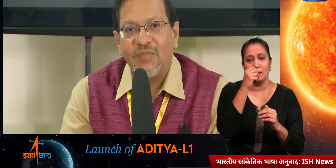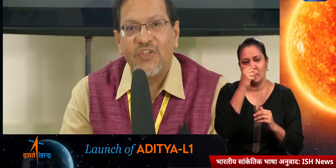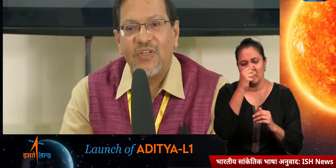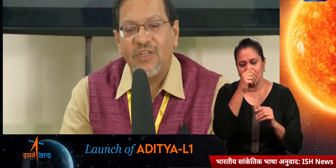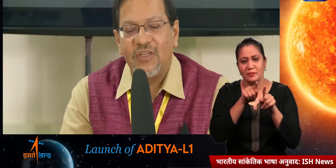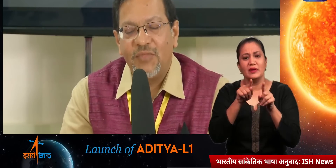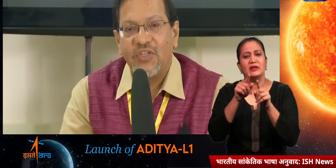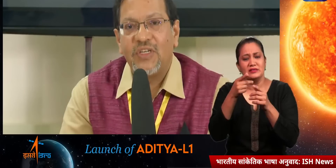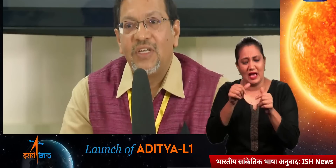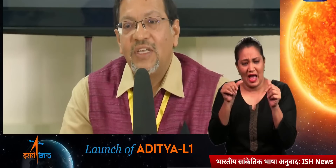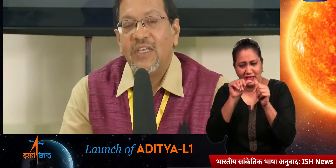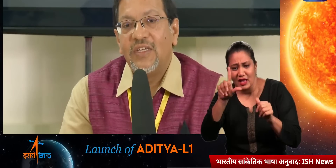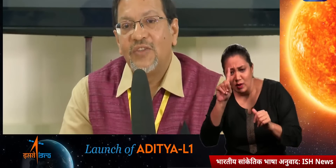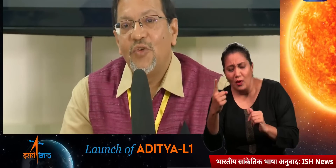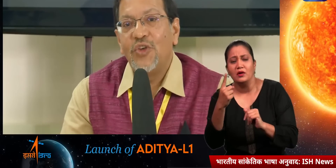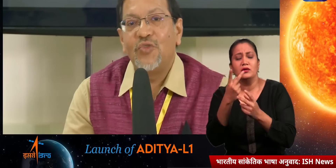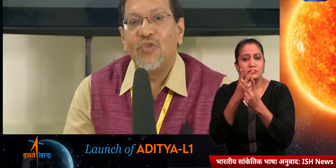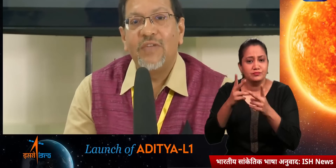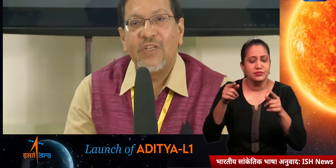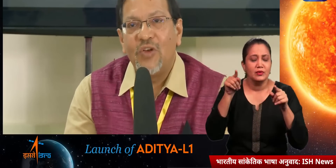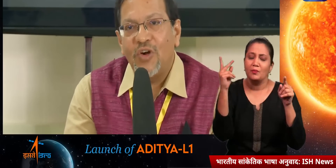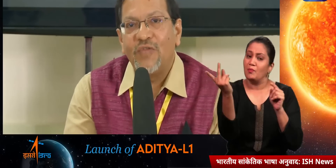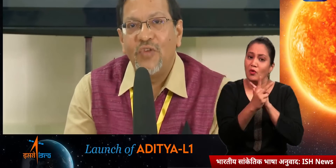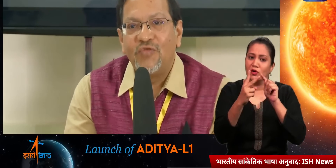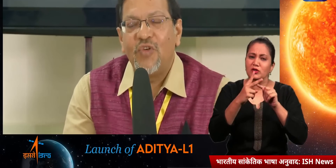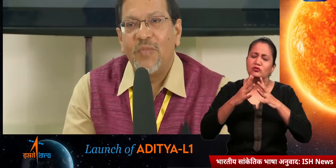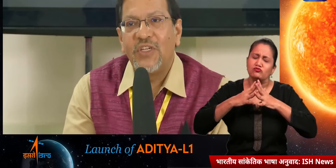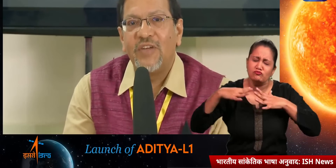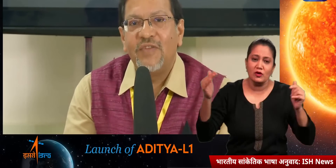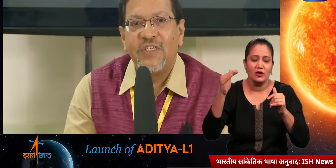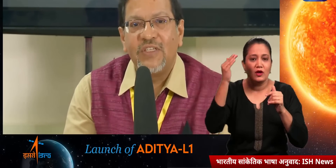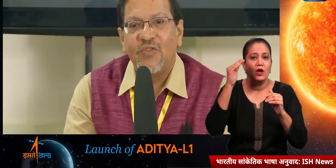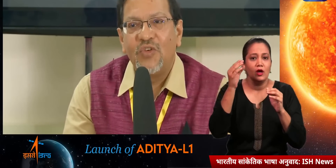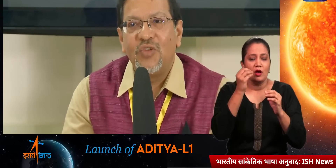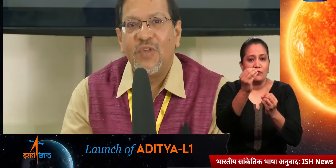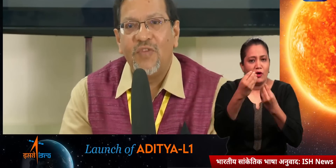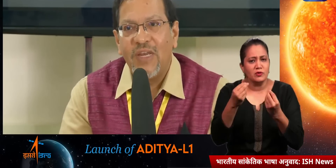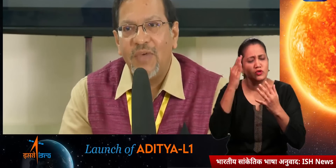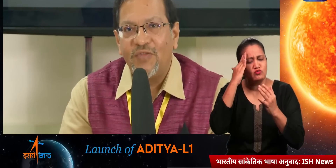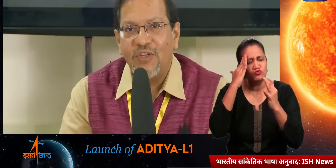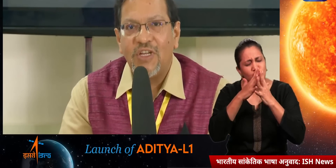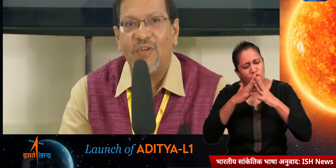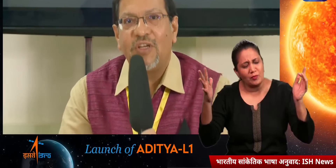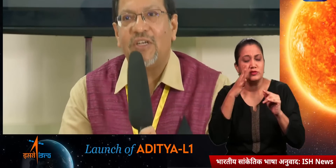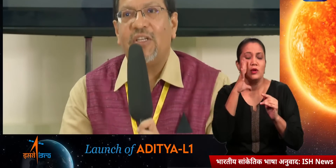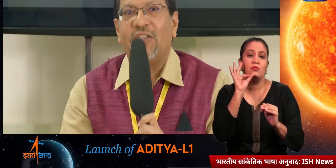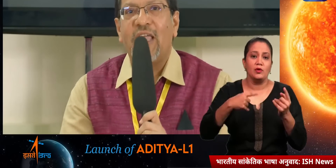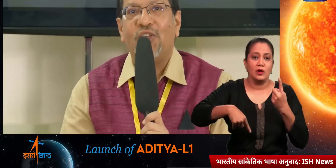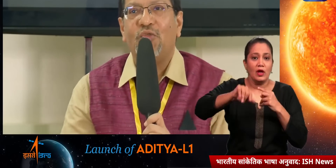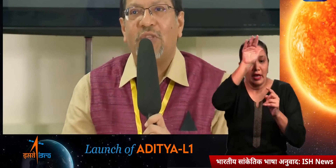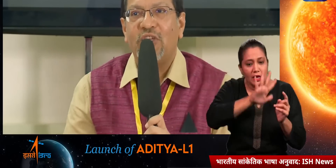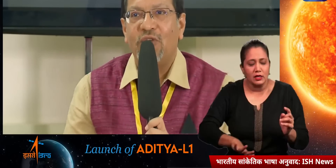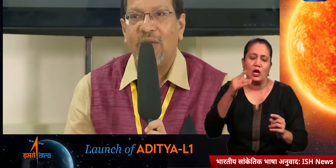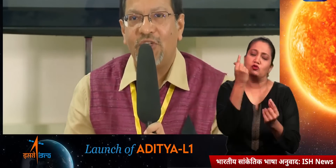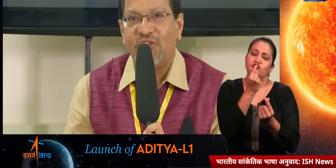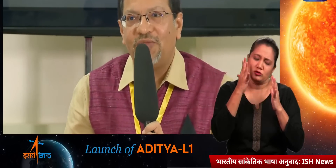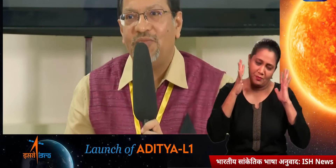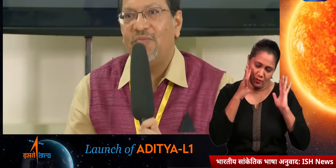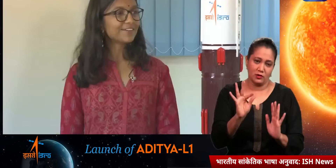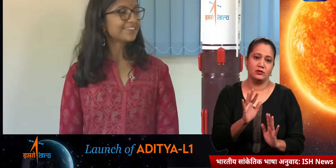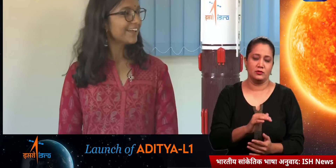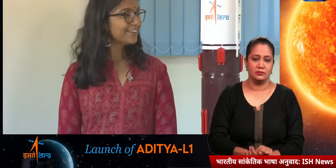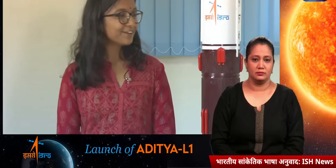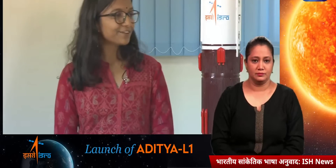Chandrayaan 3 mission, is going to give us a lot of new information which is going to be very beneficial for the country. Thank you. Thank you very